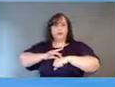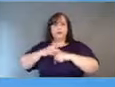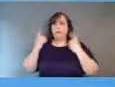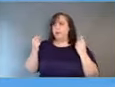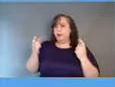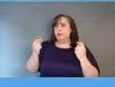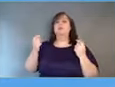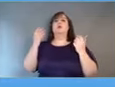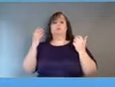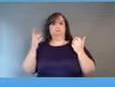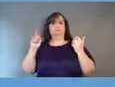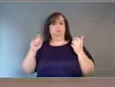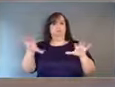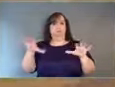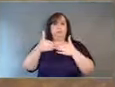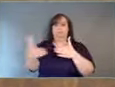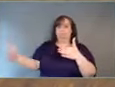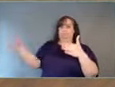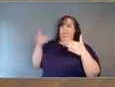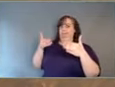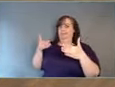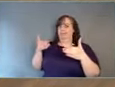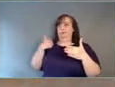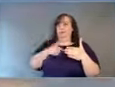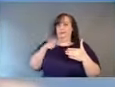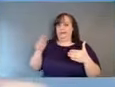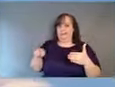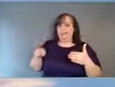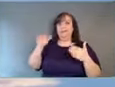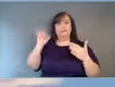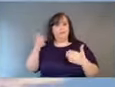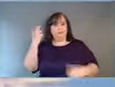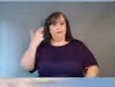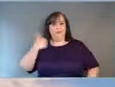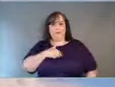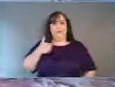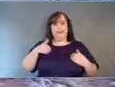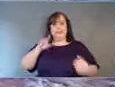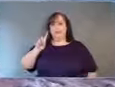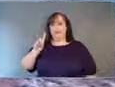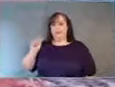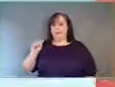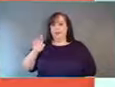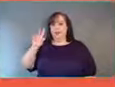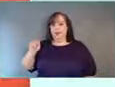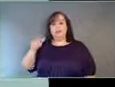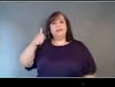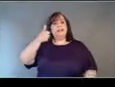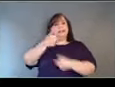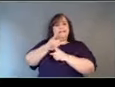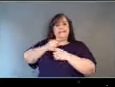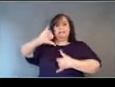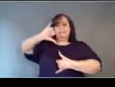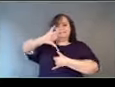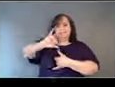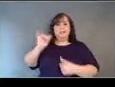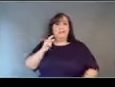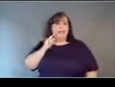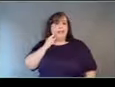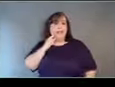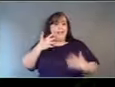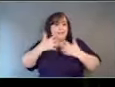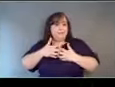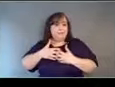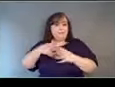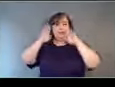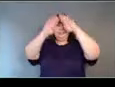DART comes in. DART is a spacecraft that's about the size of a vending machine, and it has really long solar arrays that stick out. And it's going to be traveling really fast,